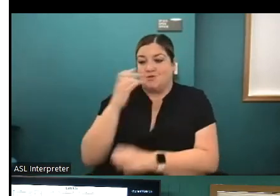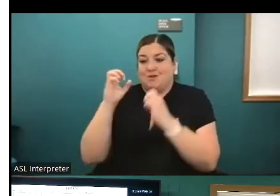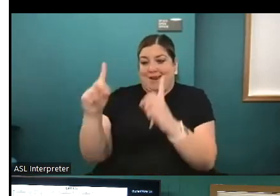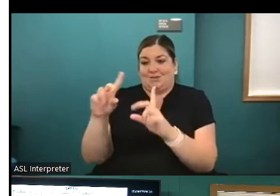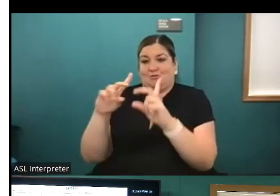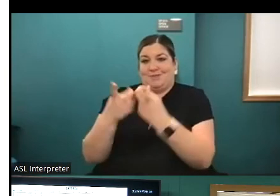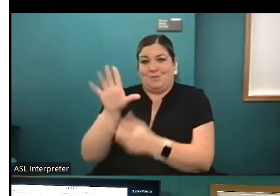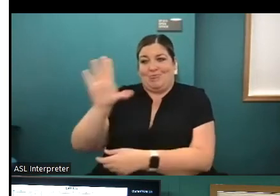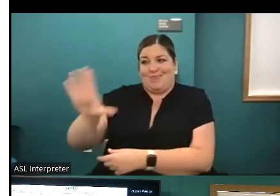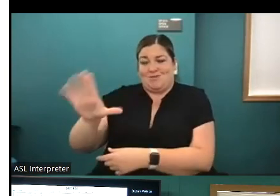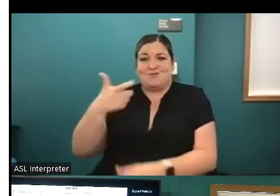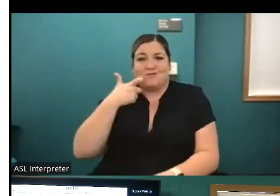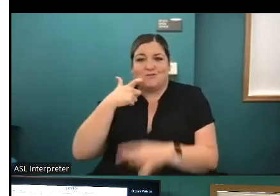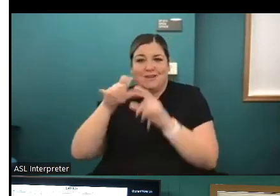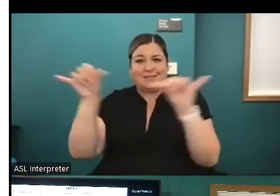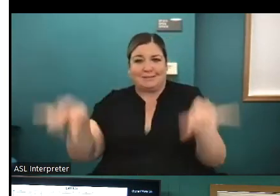Yes. So,